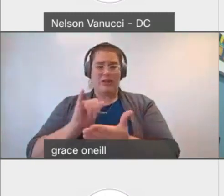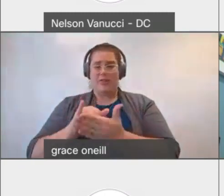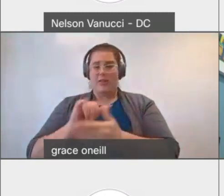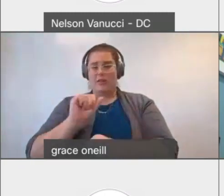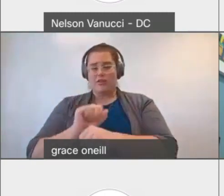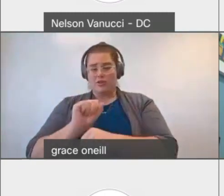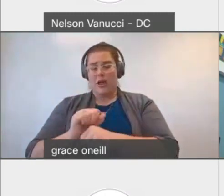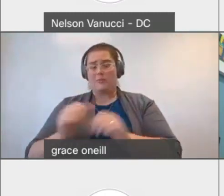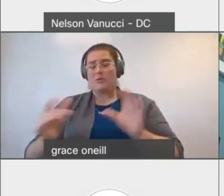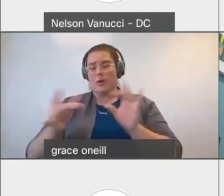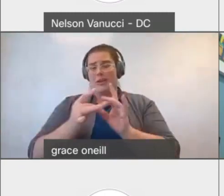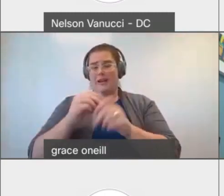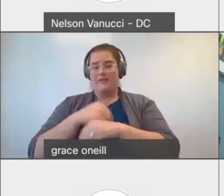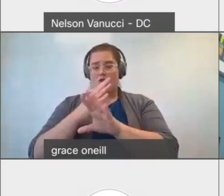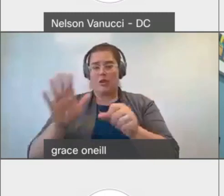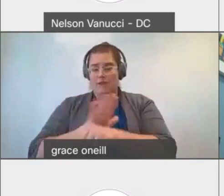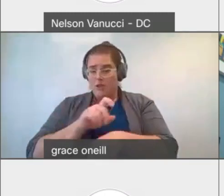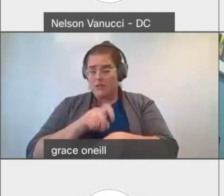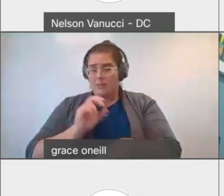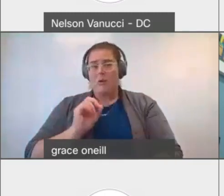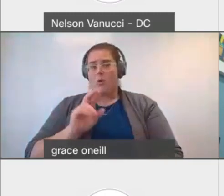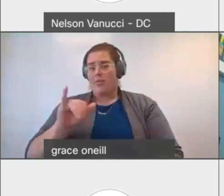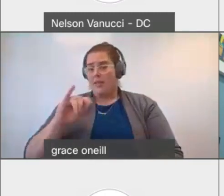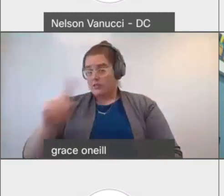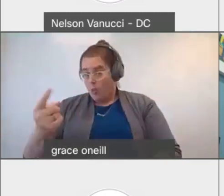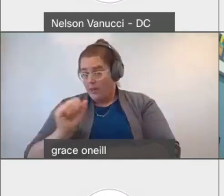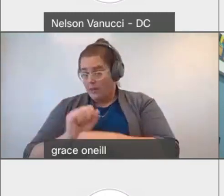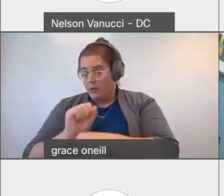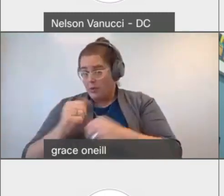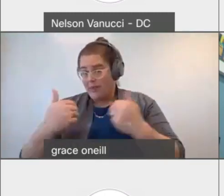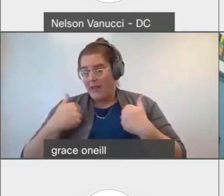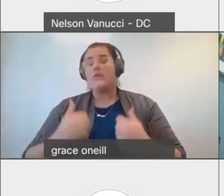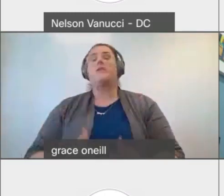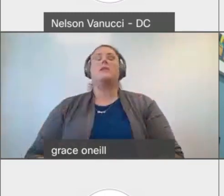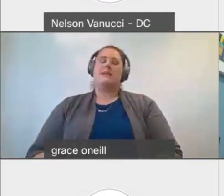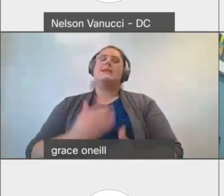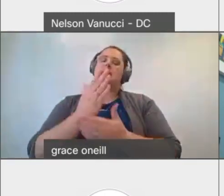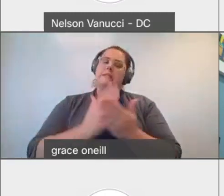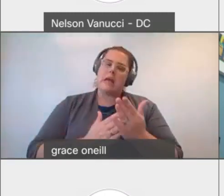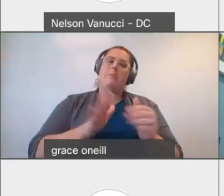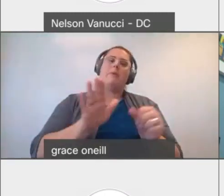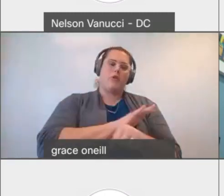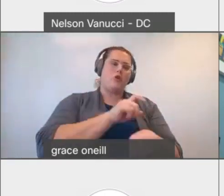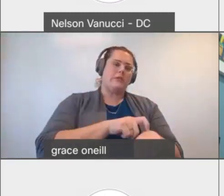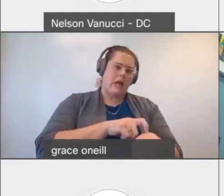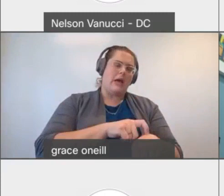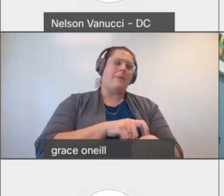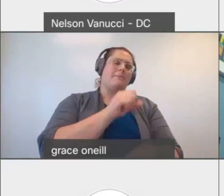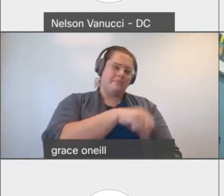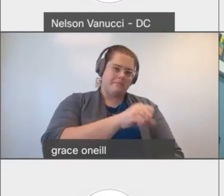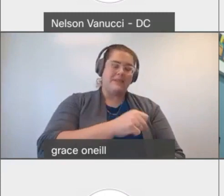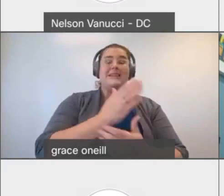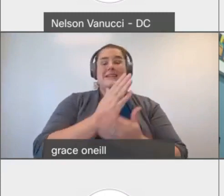employment? Some of our physicians do this full-time. That's their only that's the only thing they do. Some of them do this and work in other